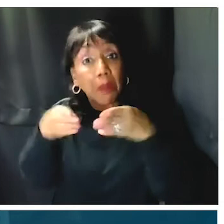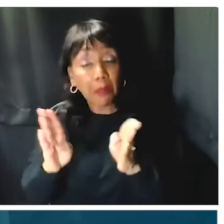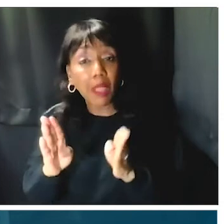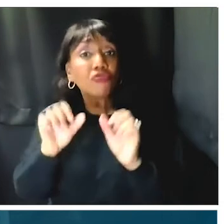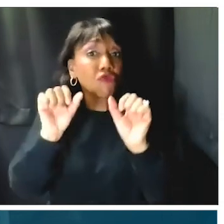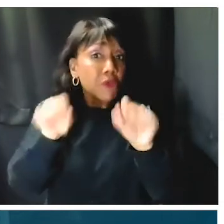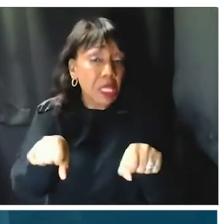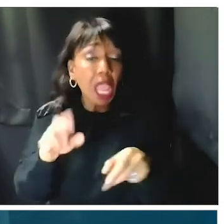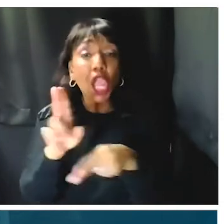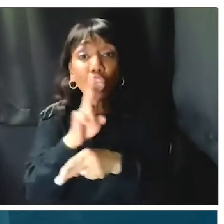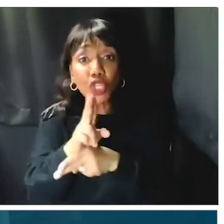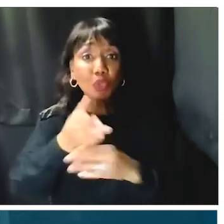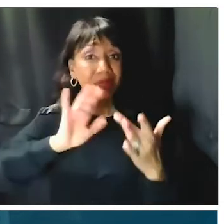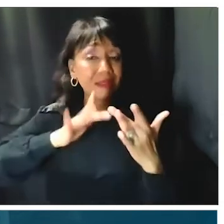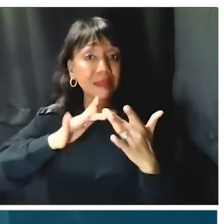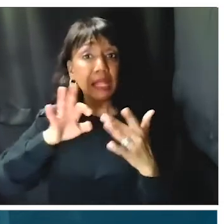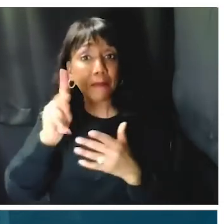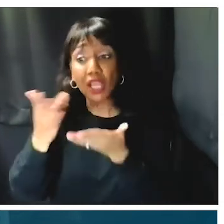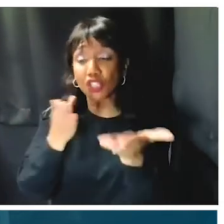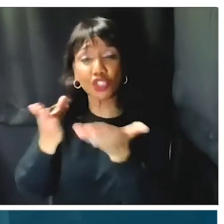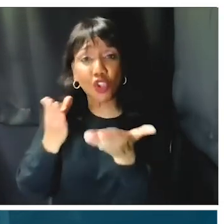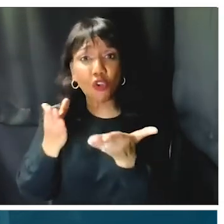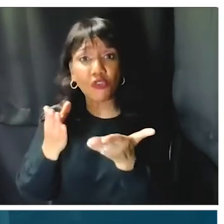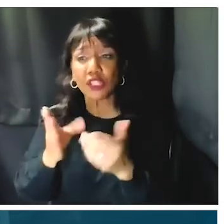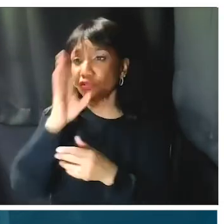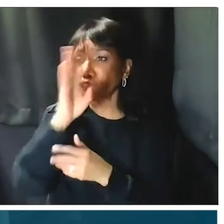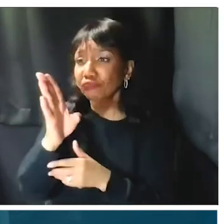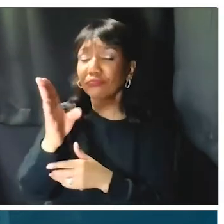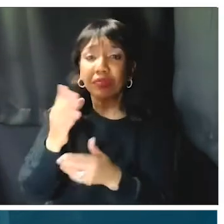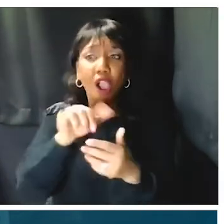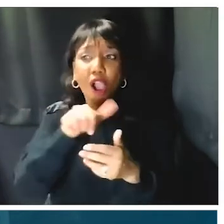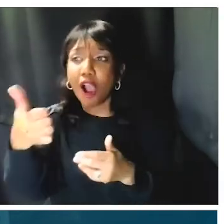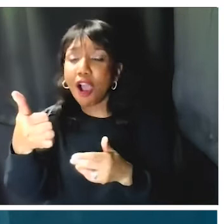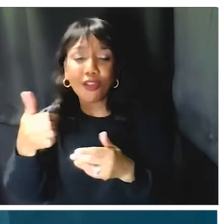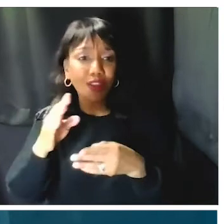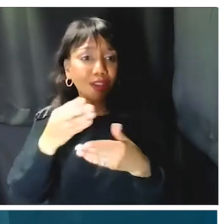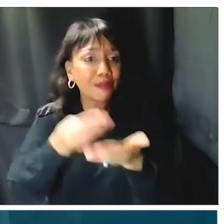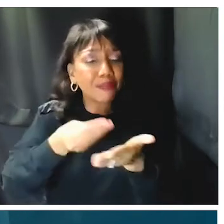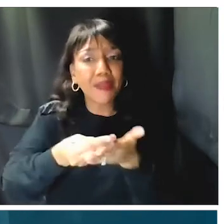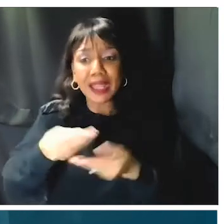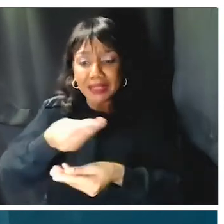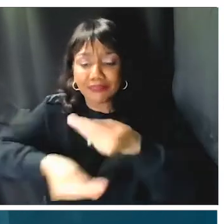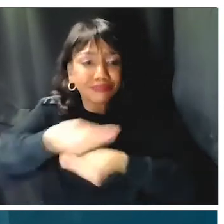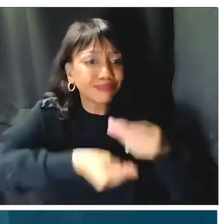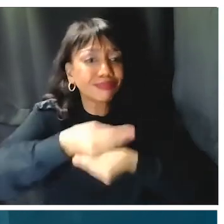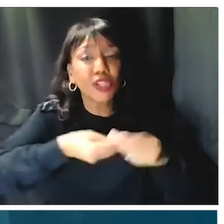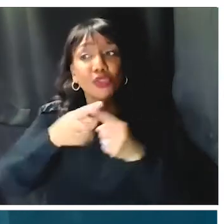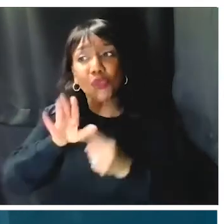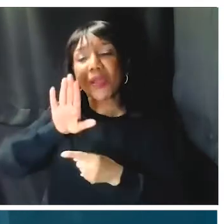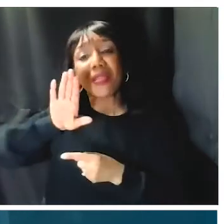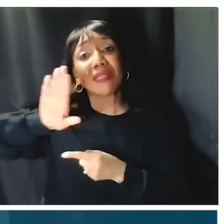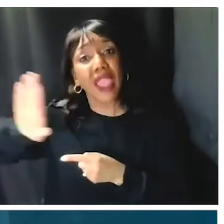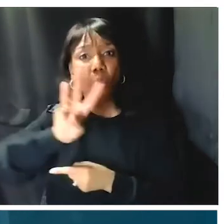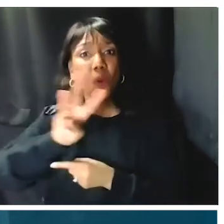you may also use your online banking service to conduct a range of other financial transactions through the financial